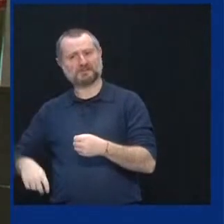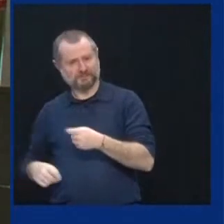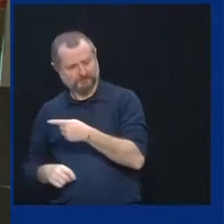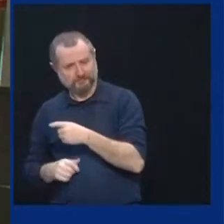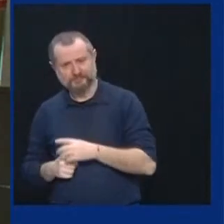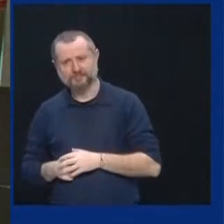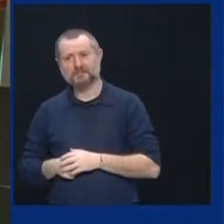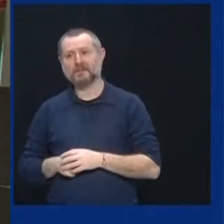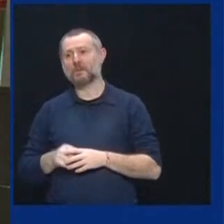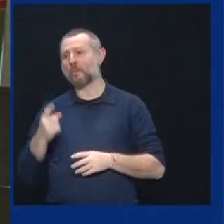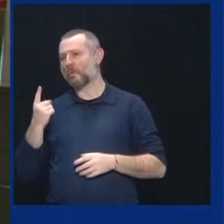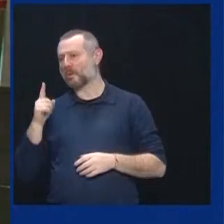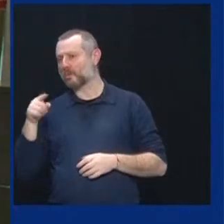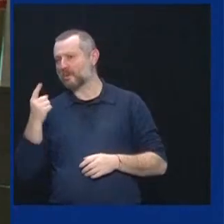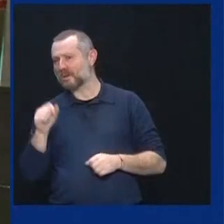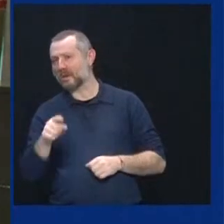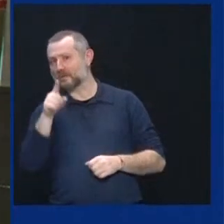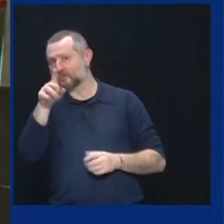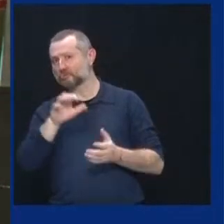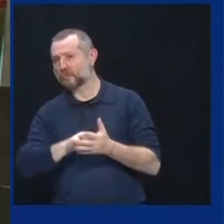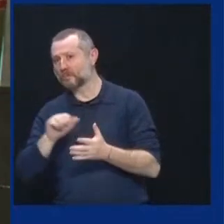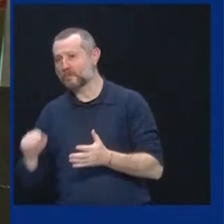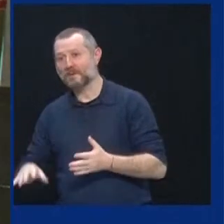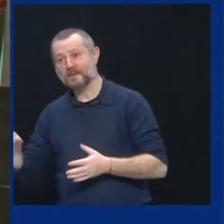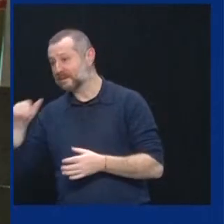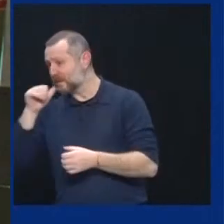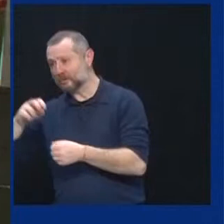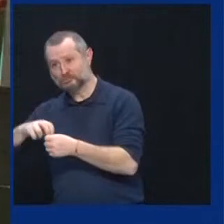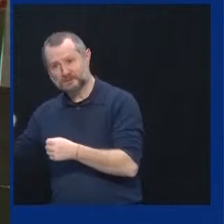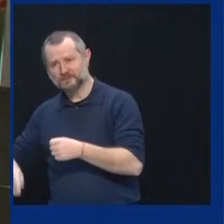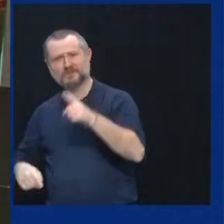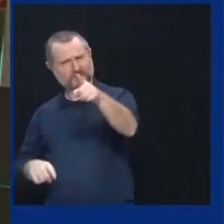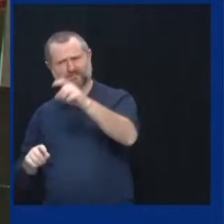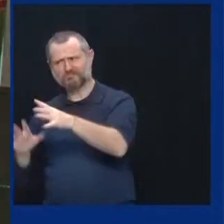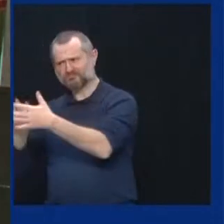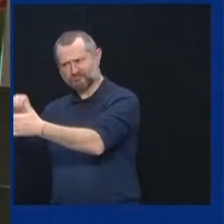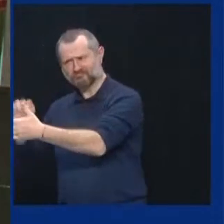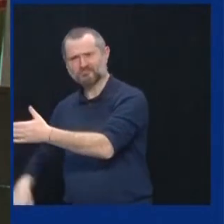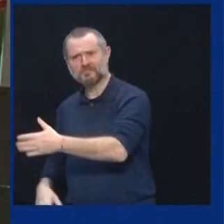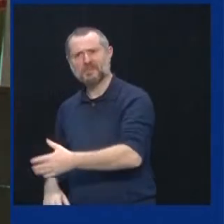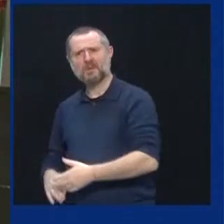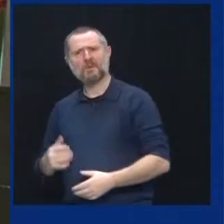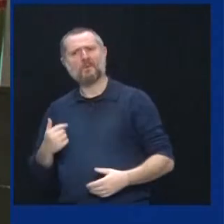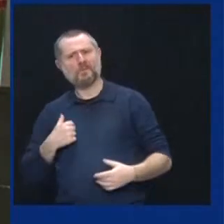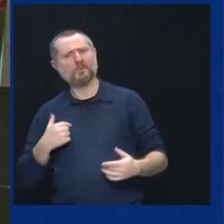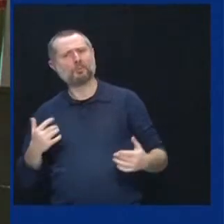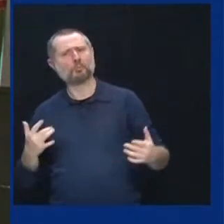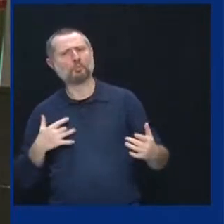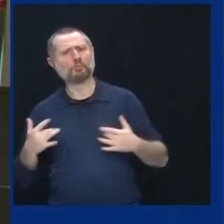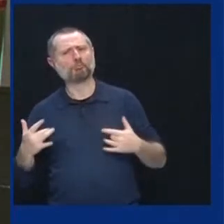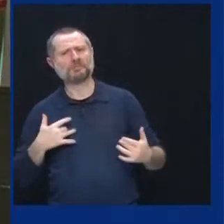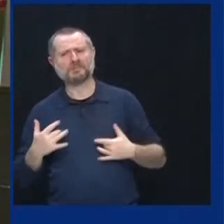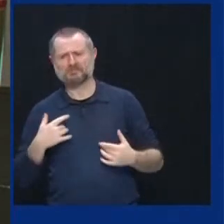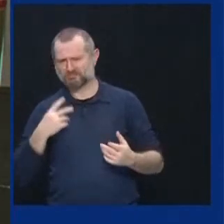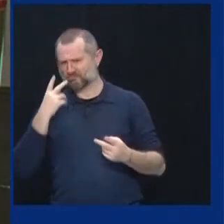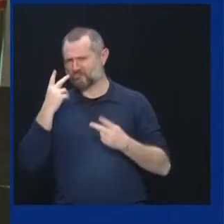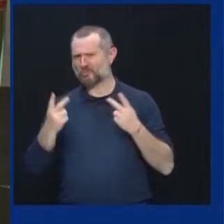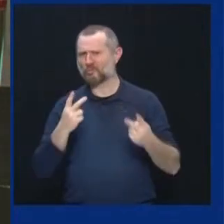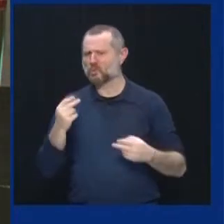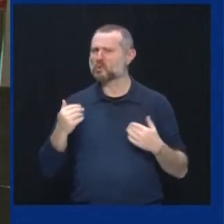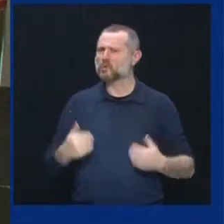actually remove them. So if they hadn't resigned, you would have had to remove them. You know, we're really worried about everything we saw, what came